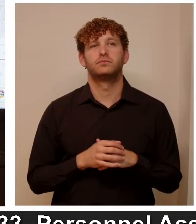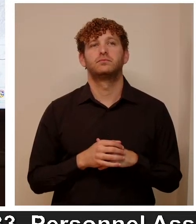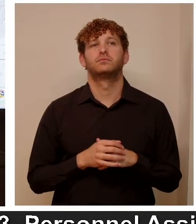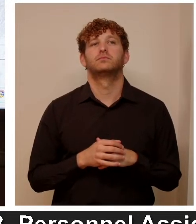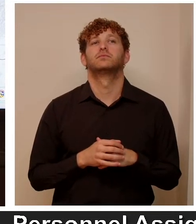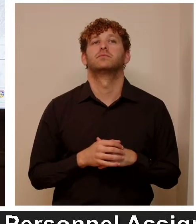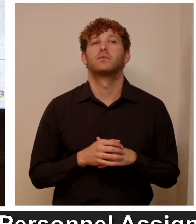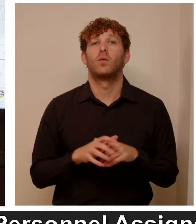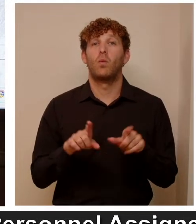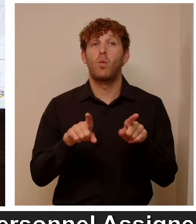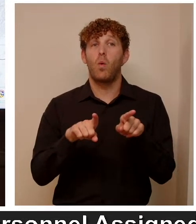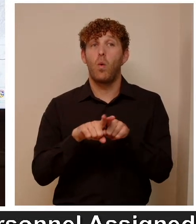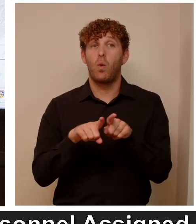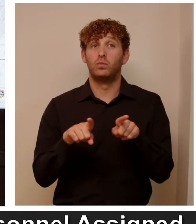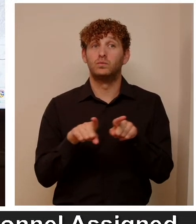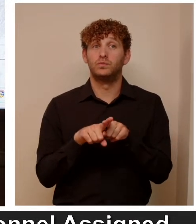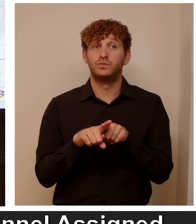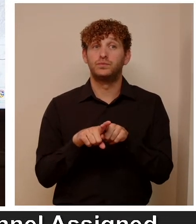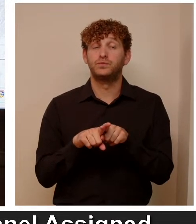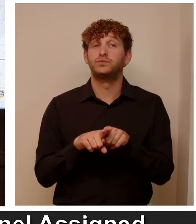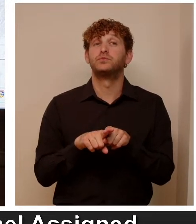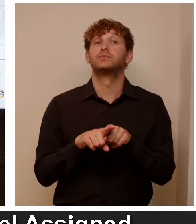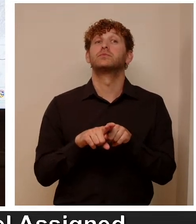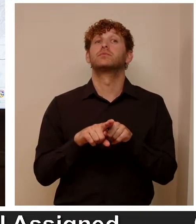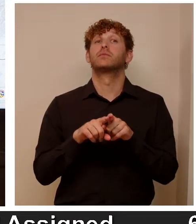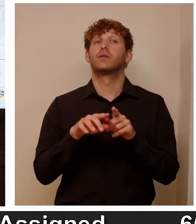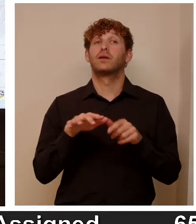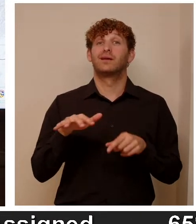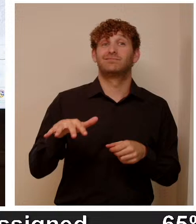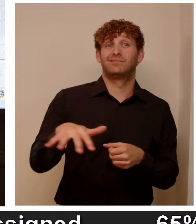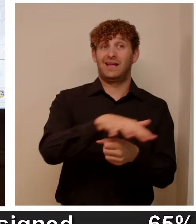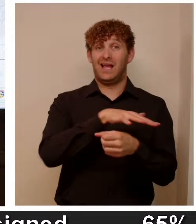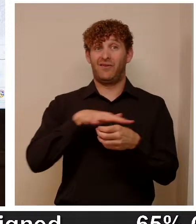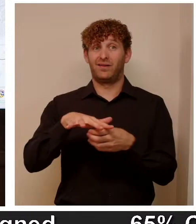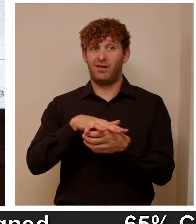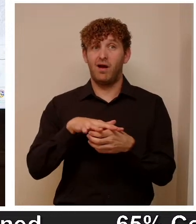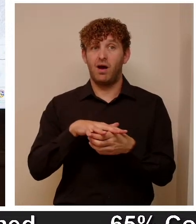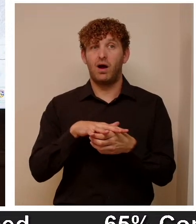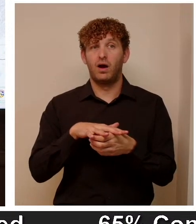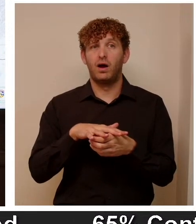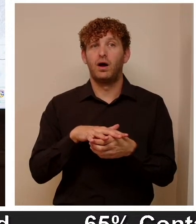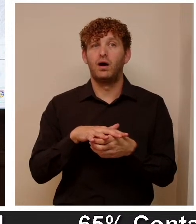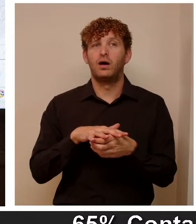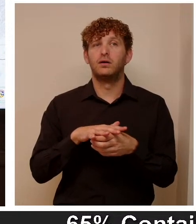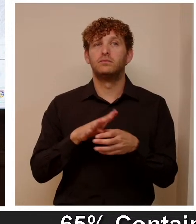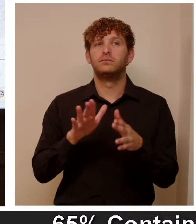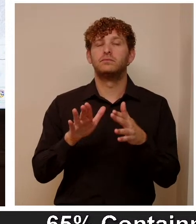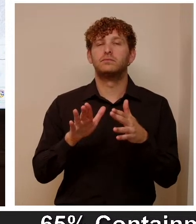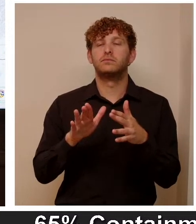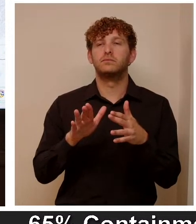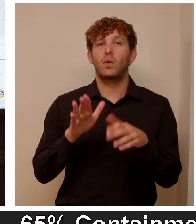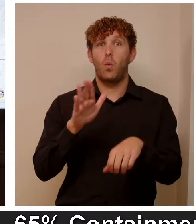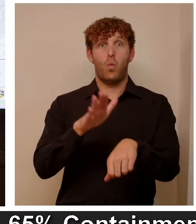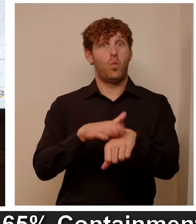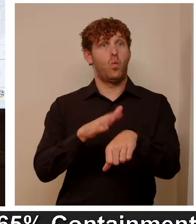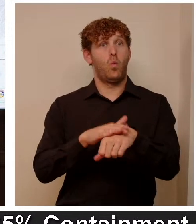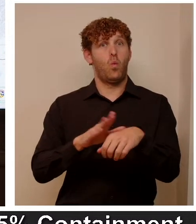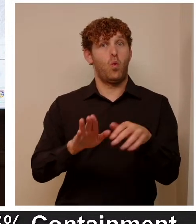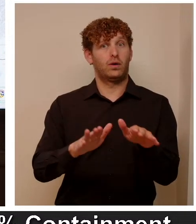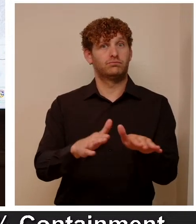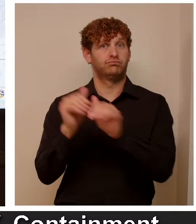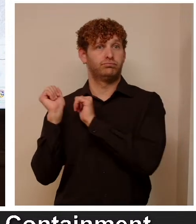know that even though this area has been downgraded to evacuation warning area, and we're opening up to